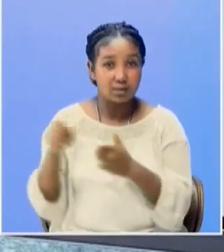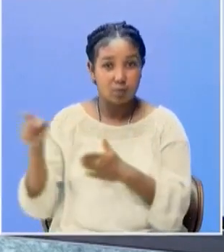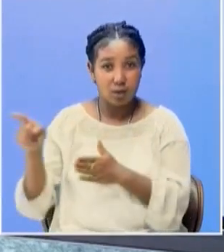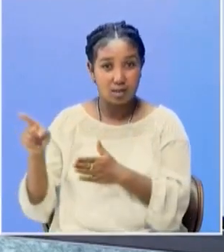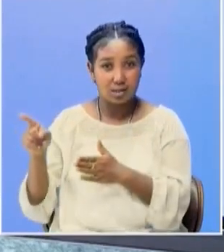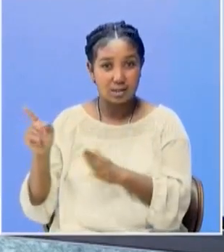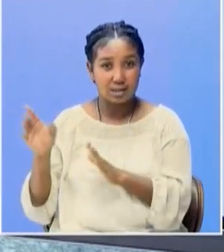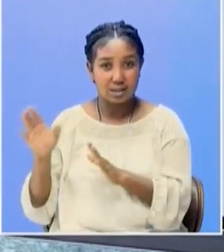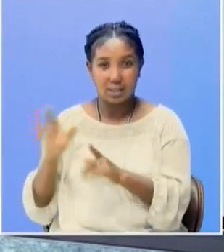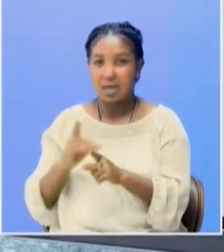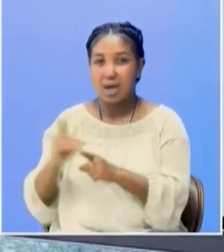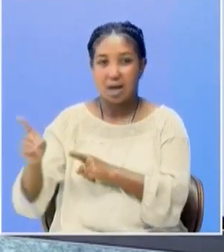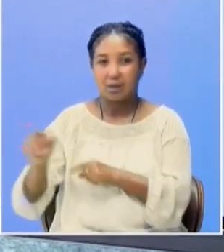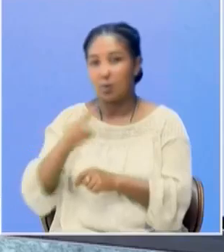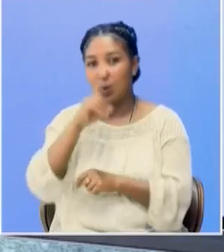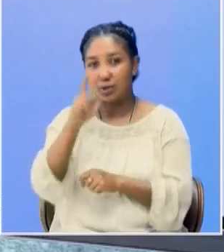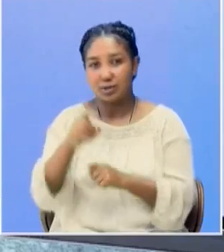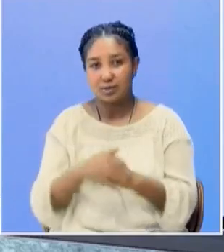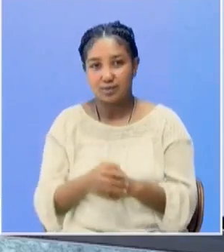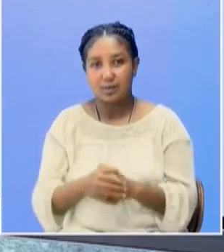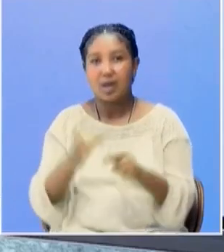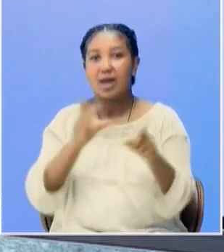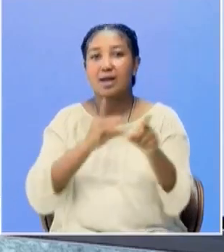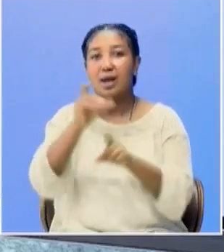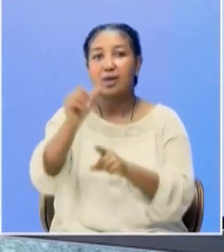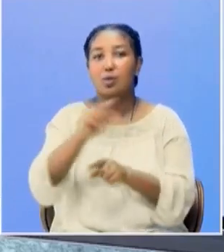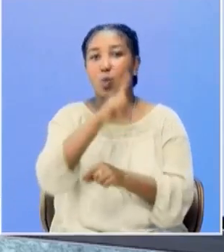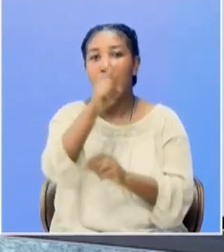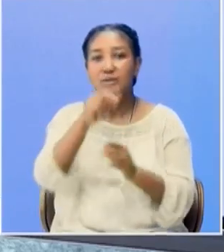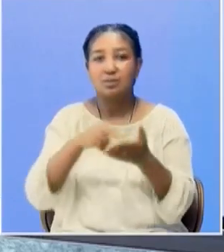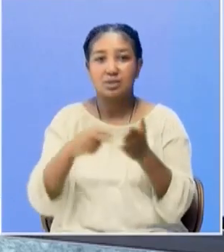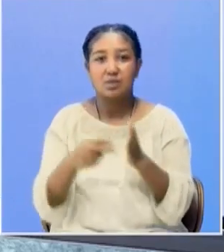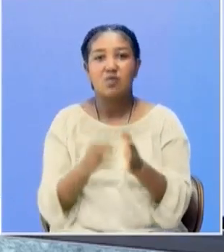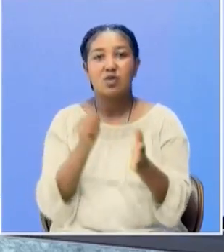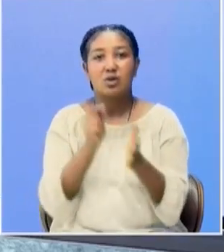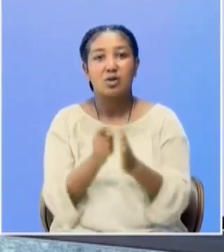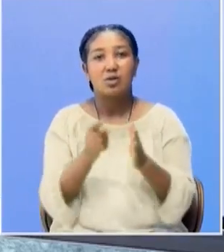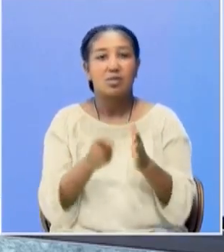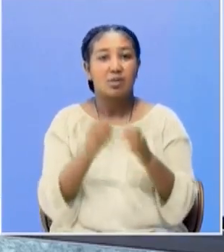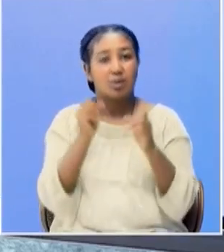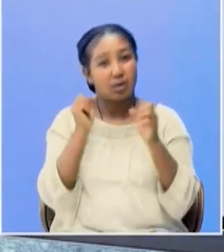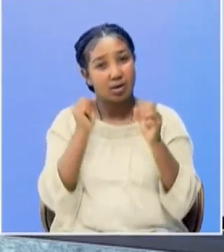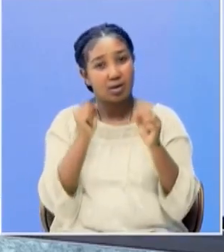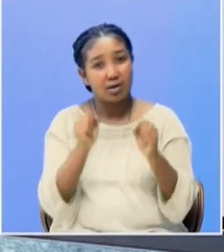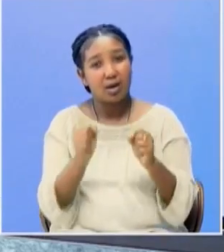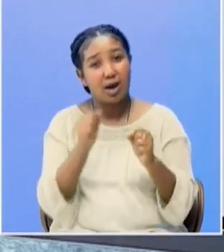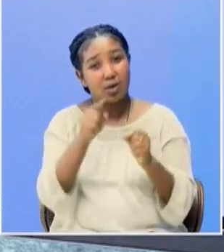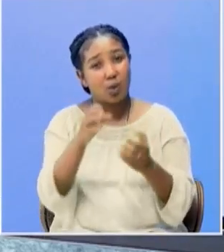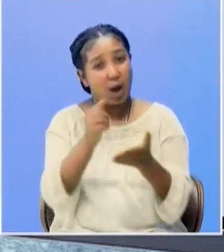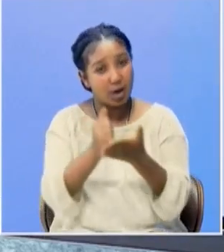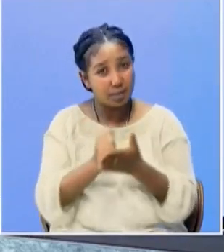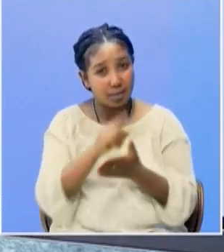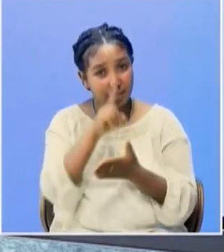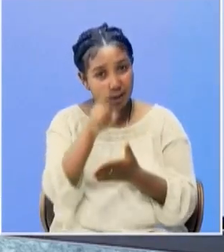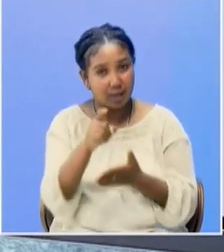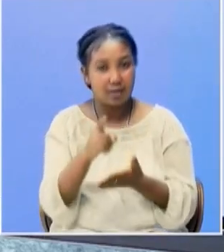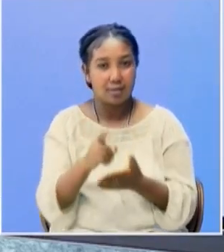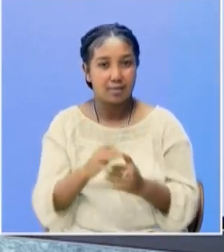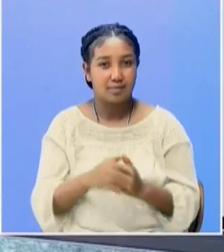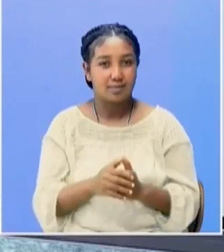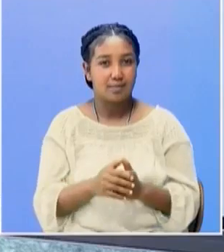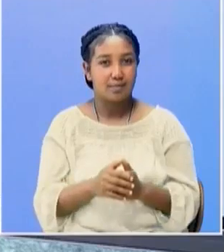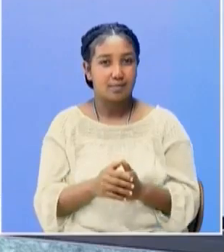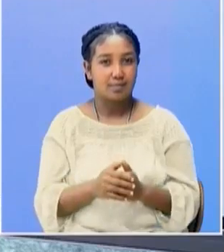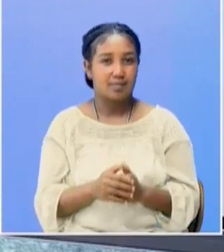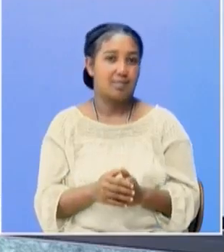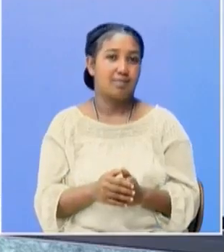is just the direct question. Indirect question means, for example, can you help me? When you say, just you